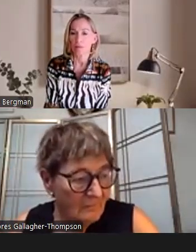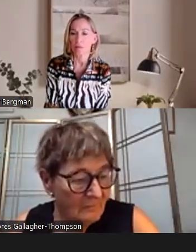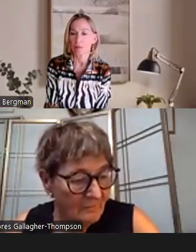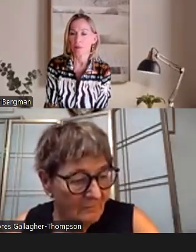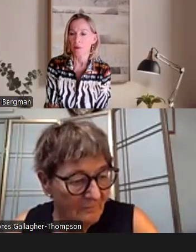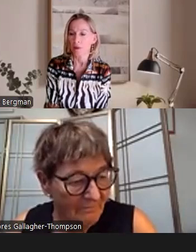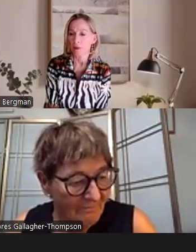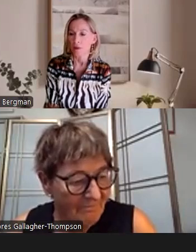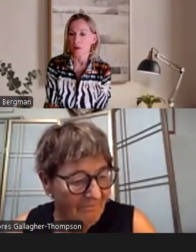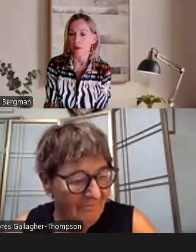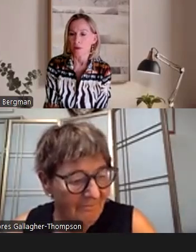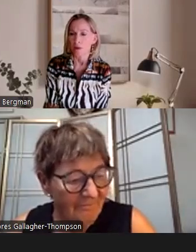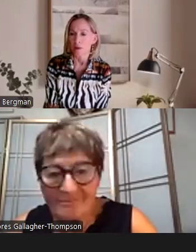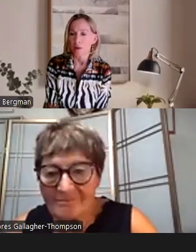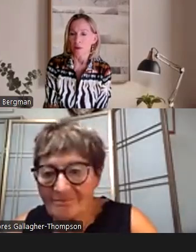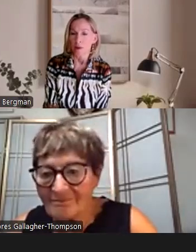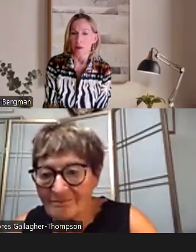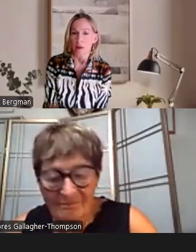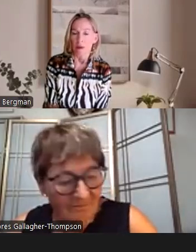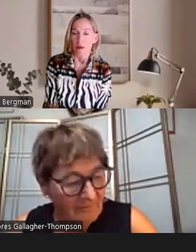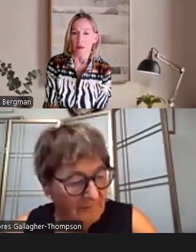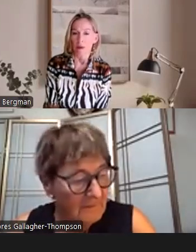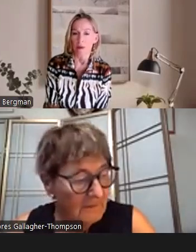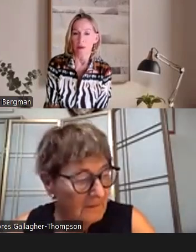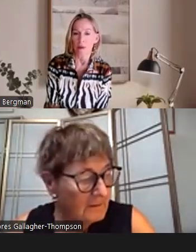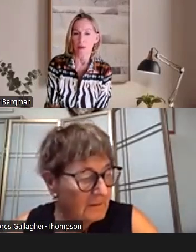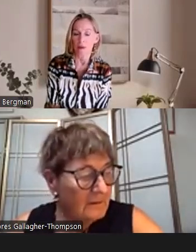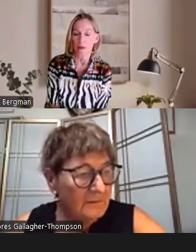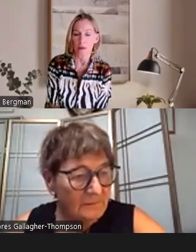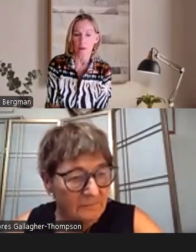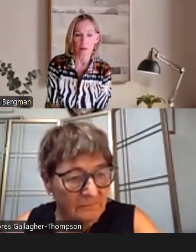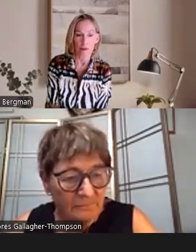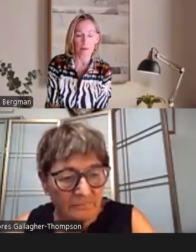think you can come over now and speak. Sorry about that.